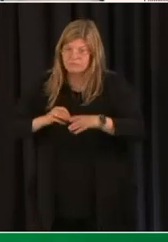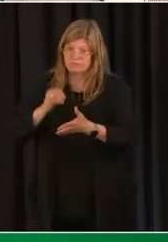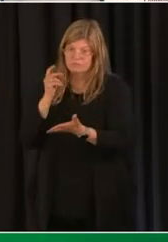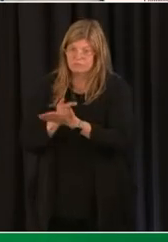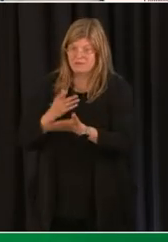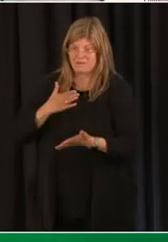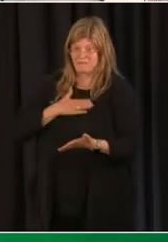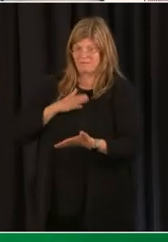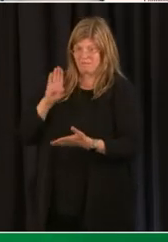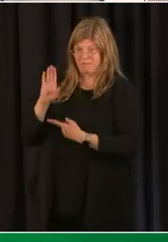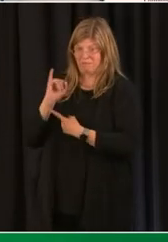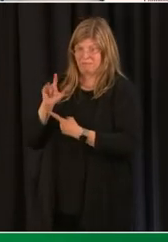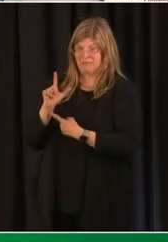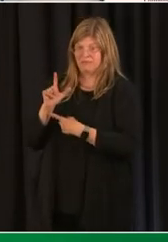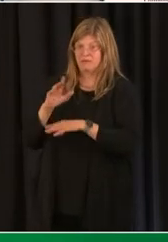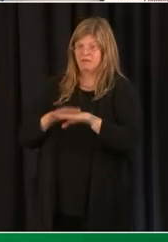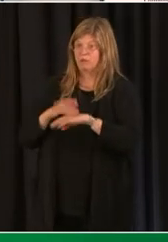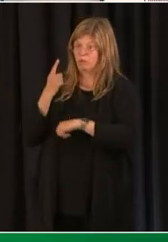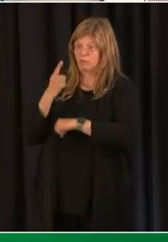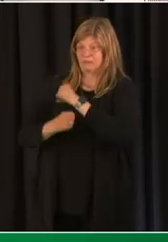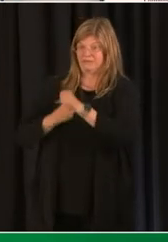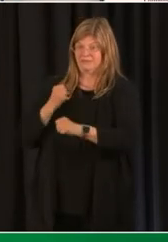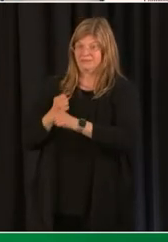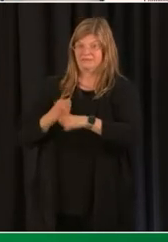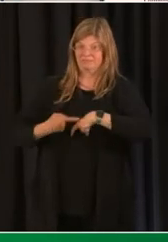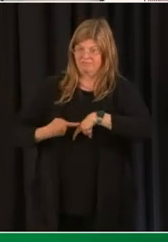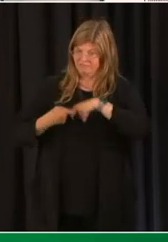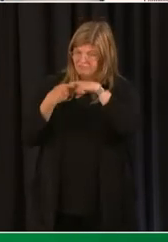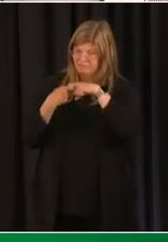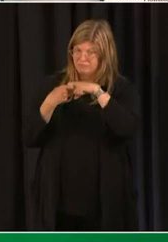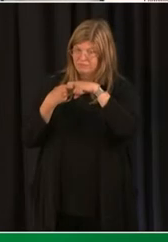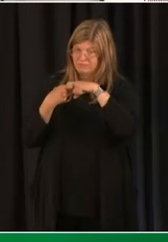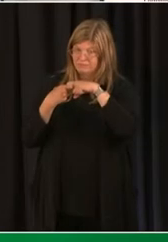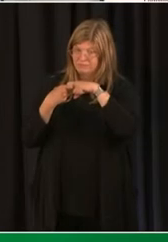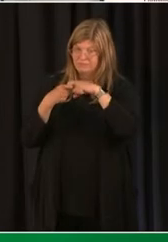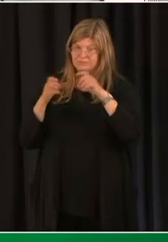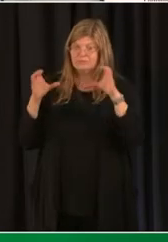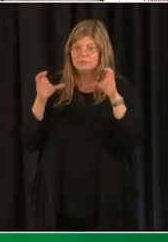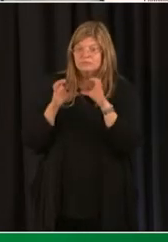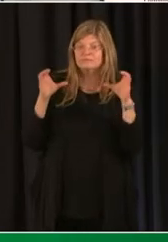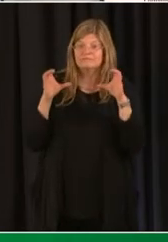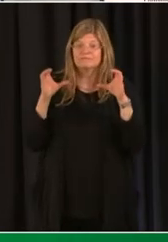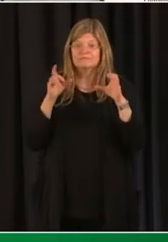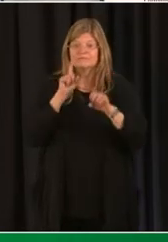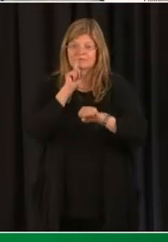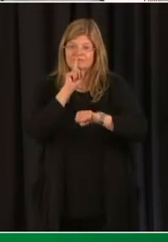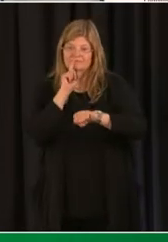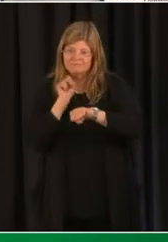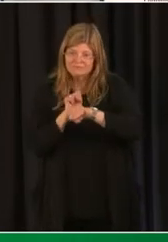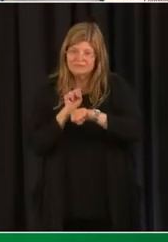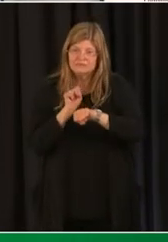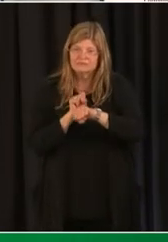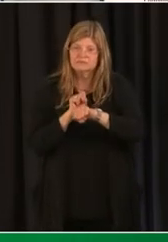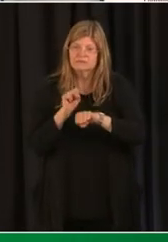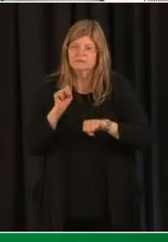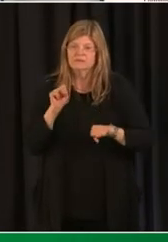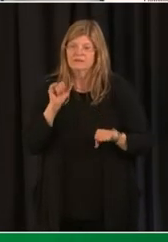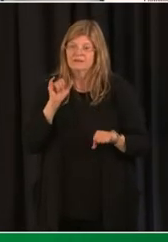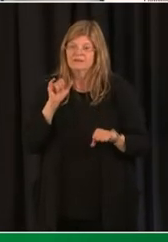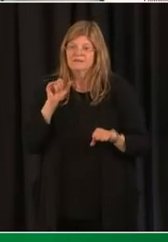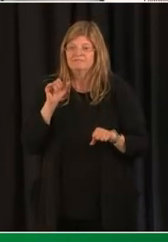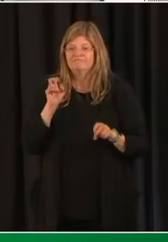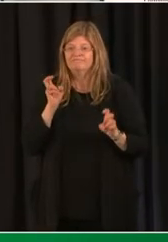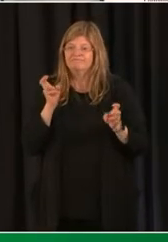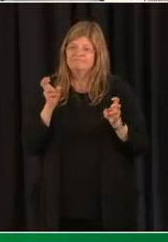bill to place a one-year moratorium on issuing certificates of assurance. This is a little-known provision